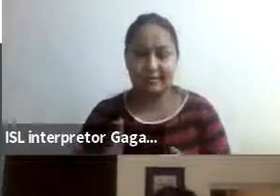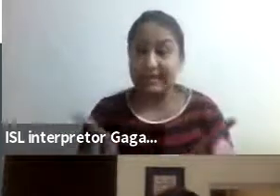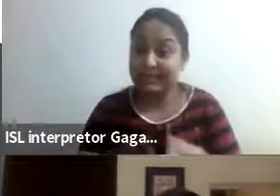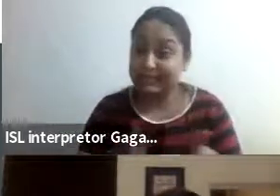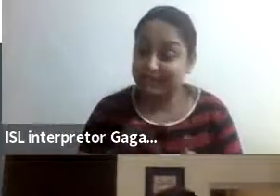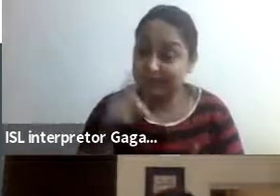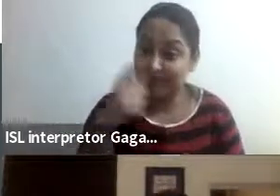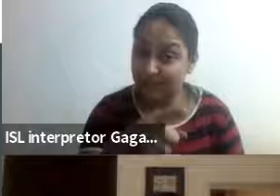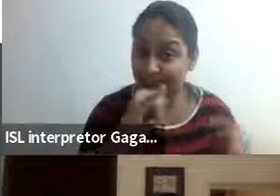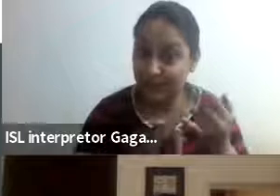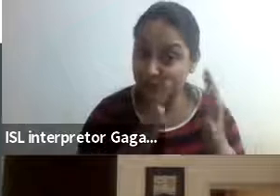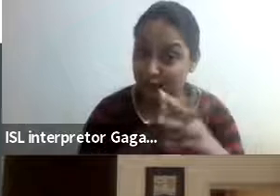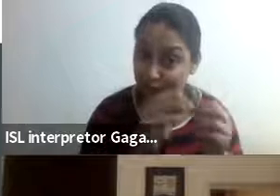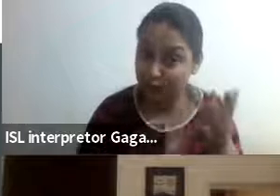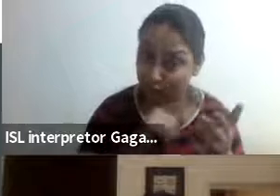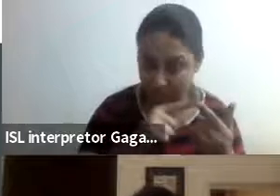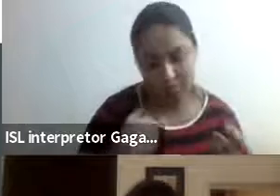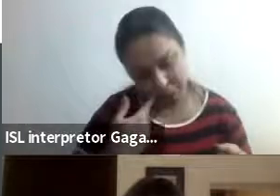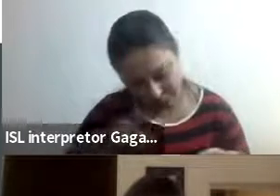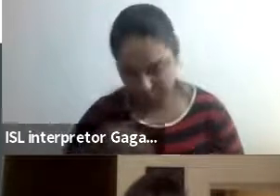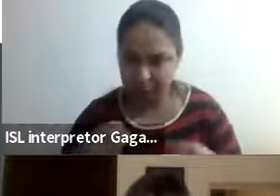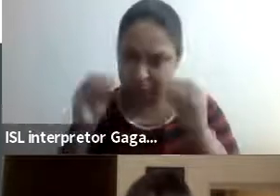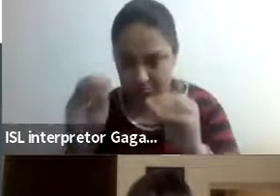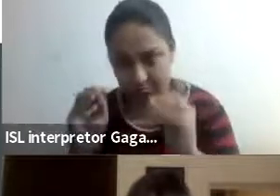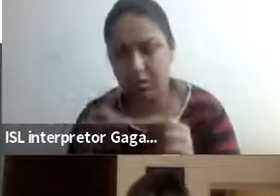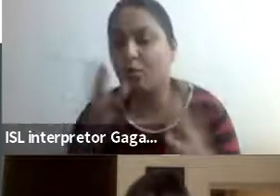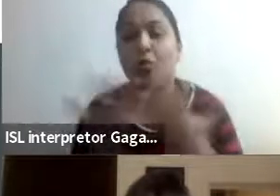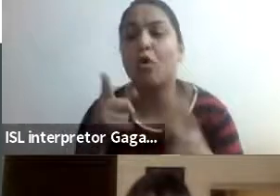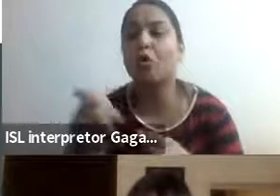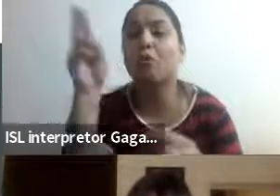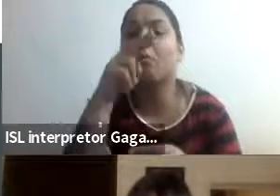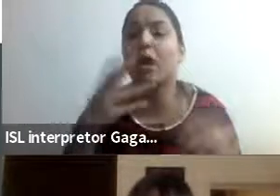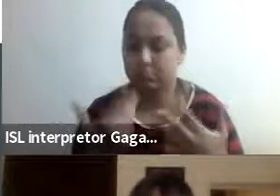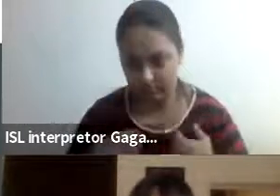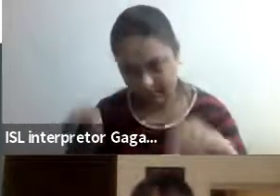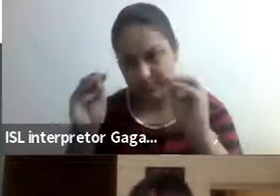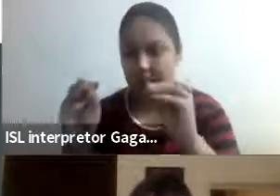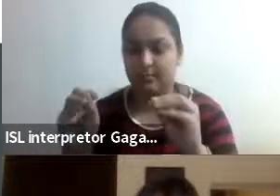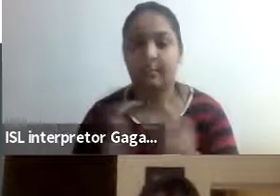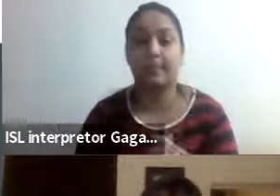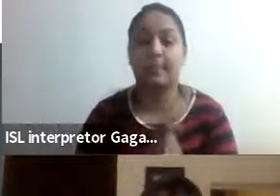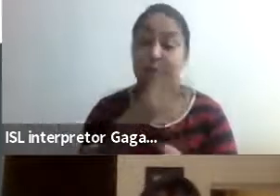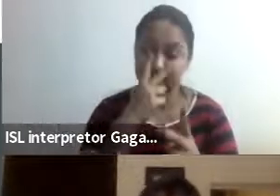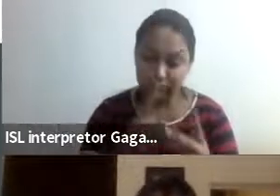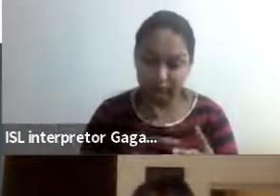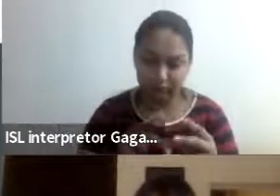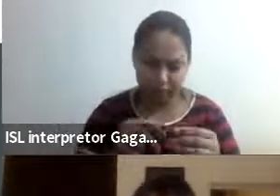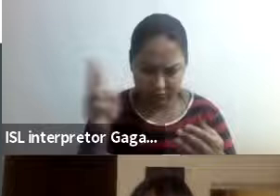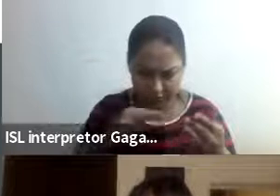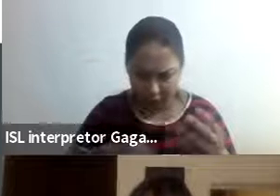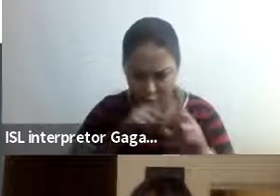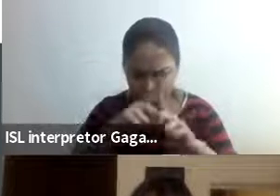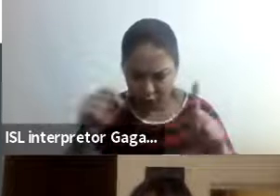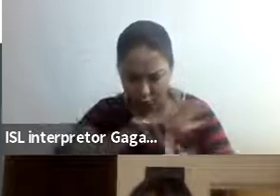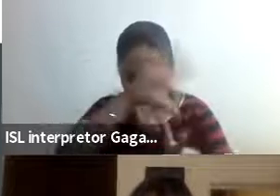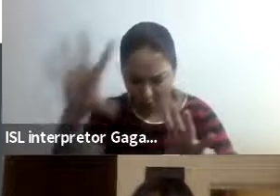paint, because Swaminathan said, "I won't coach you. You paint what you want to." And so, as a result, ever since then,